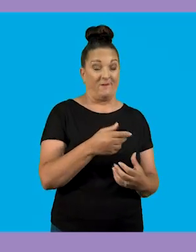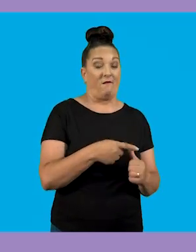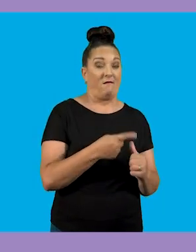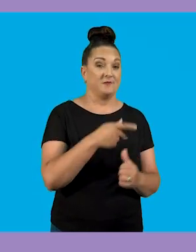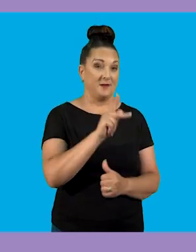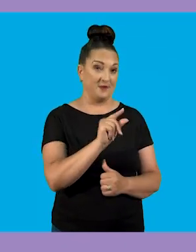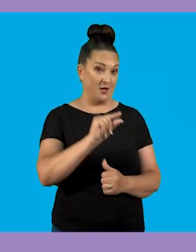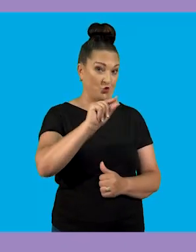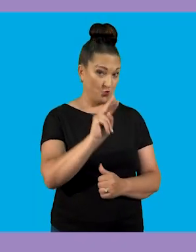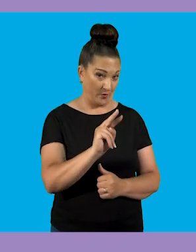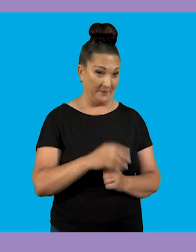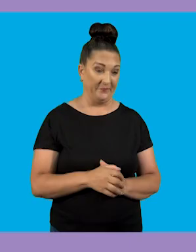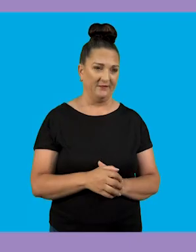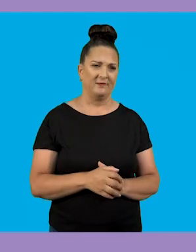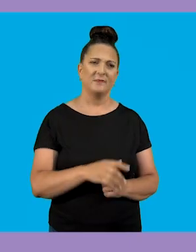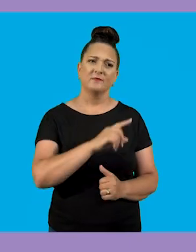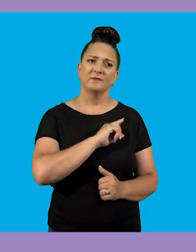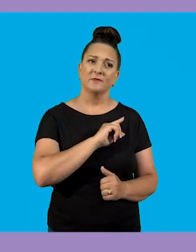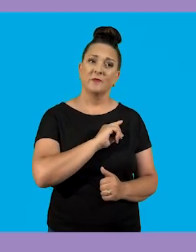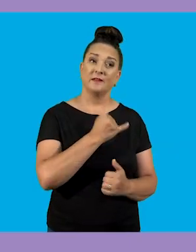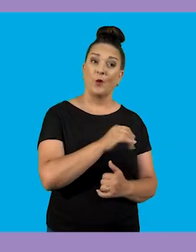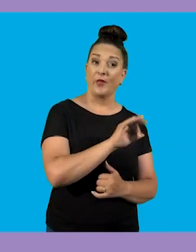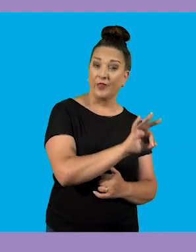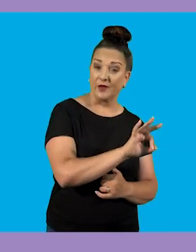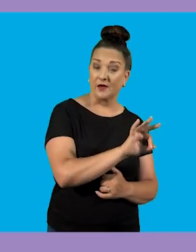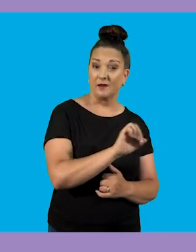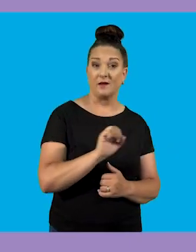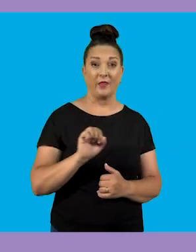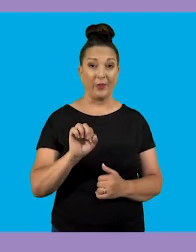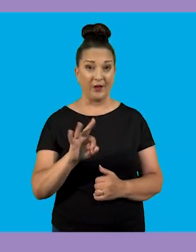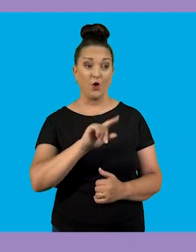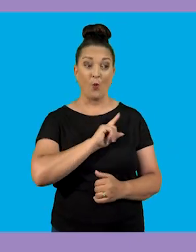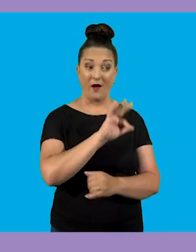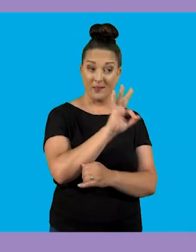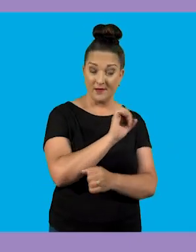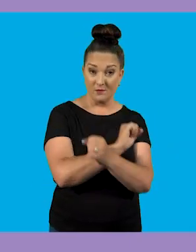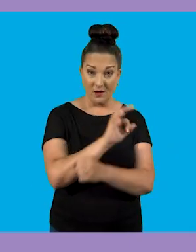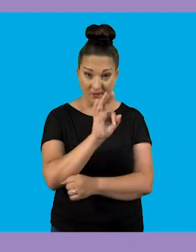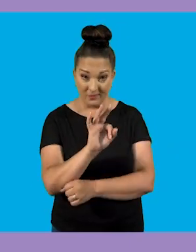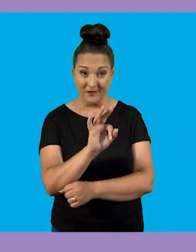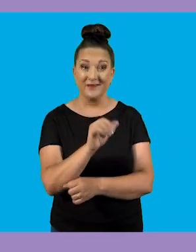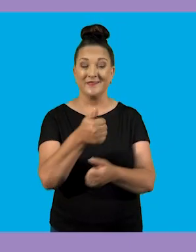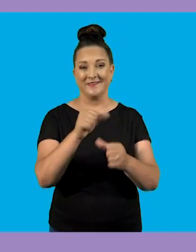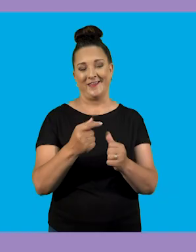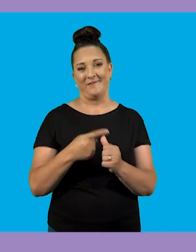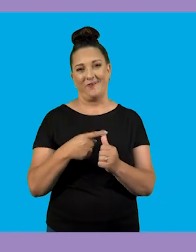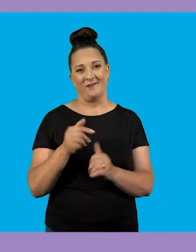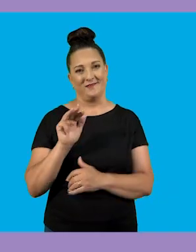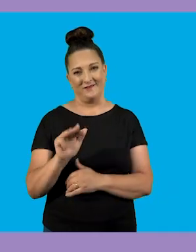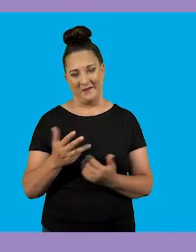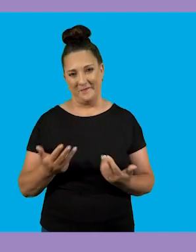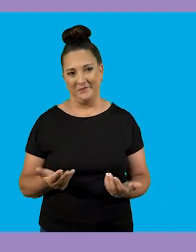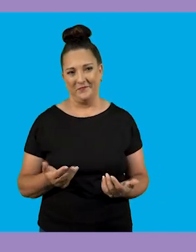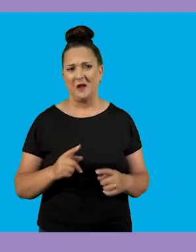k squared. And then we are going to have a 3 with a 3 because 3 multiplied by 3 gives us the